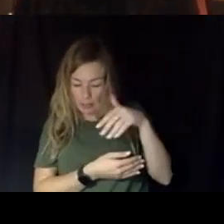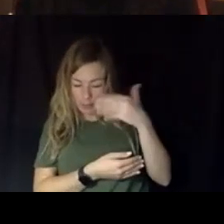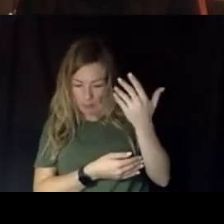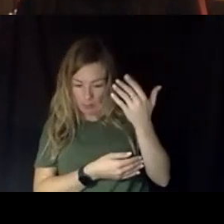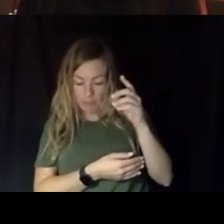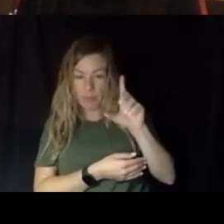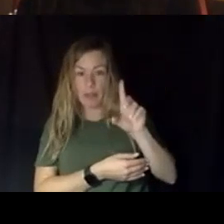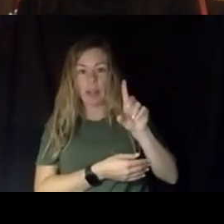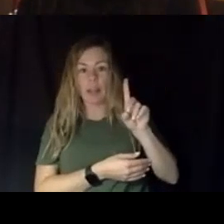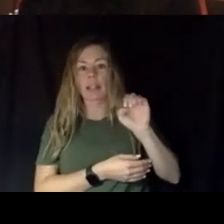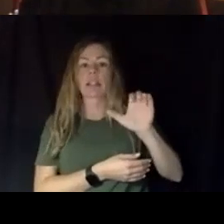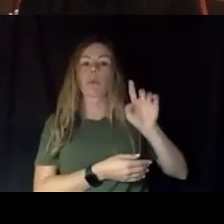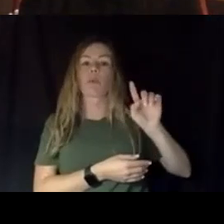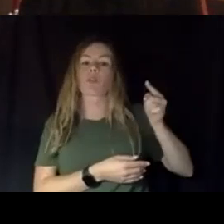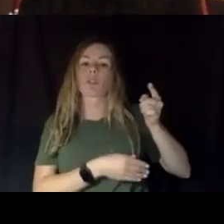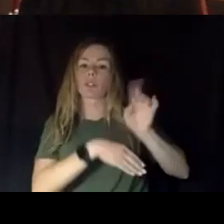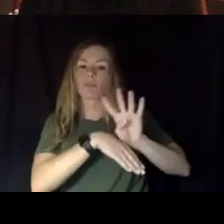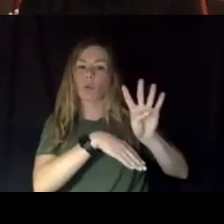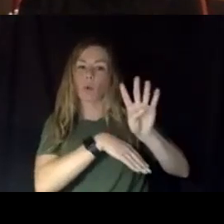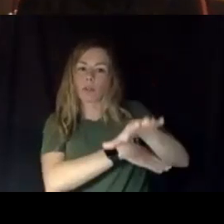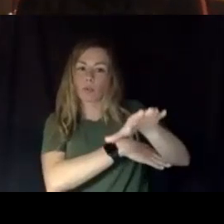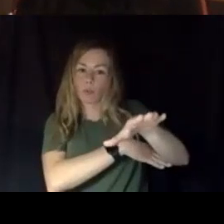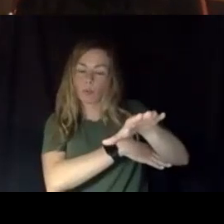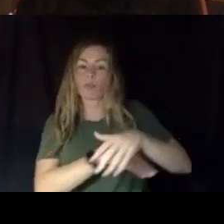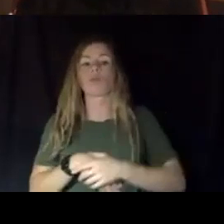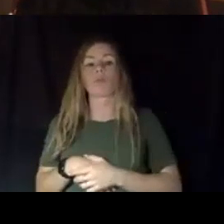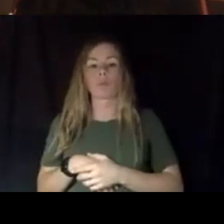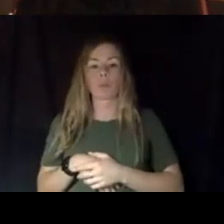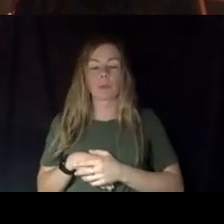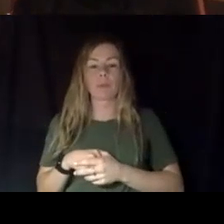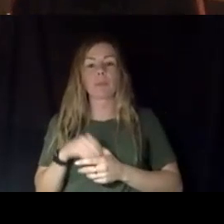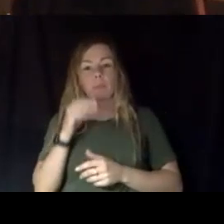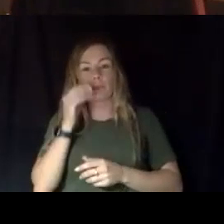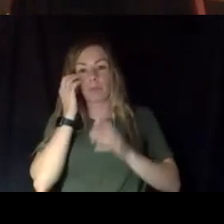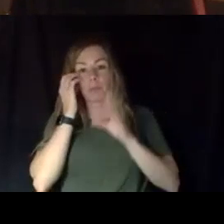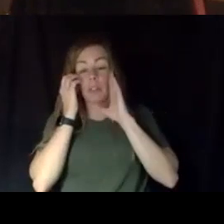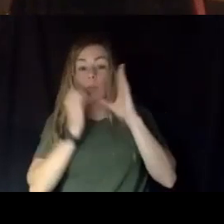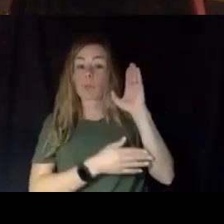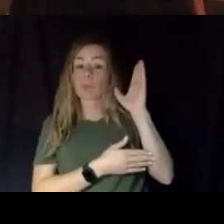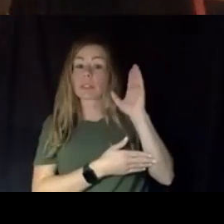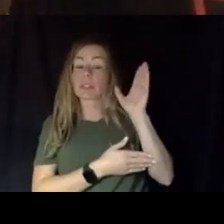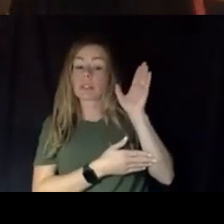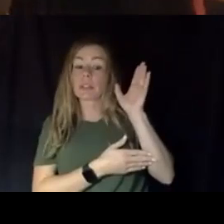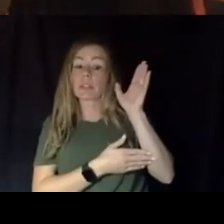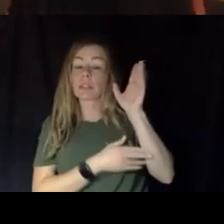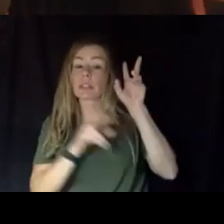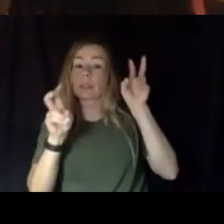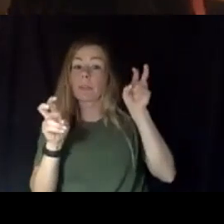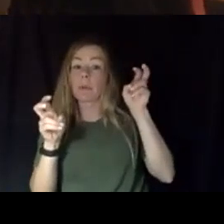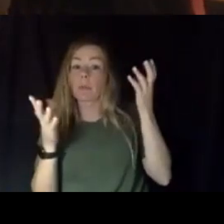on December 1st at 4 p.m. And he will be presenting on